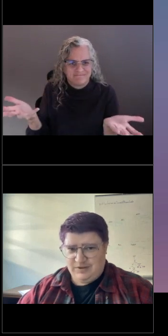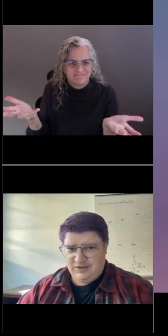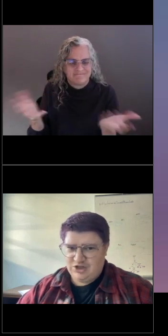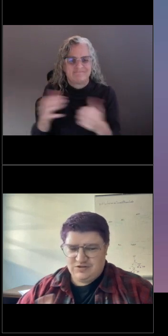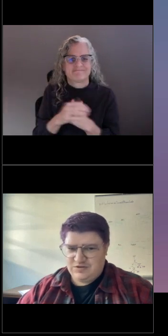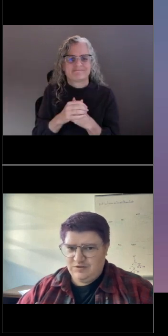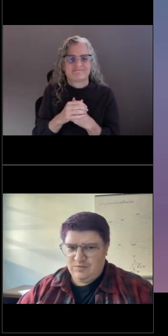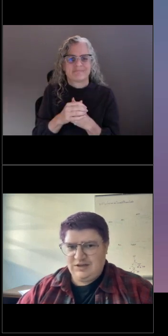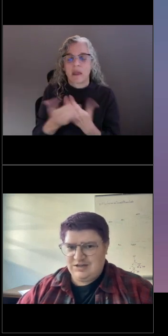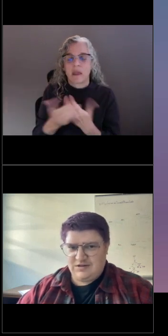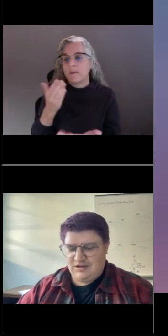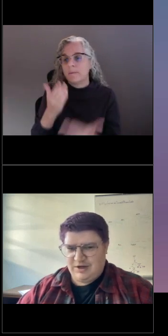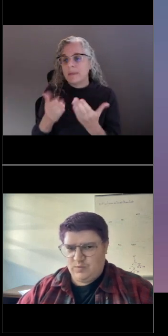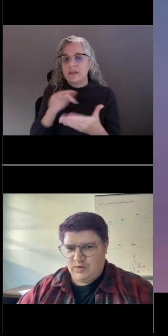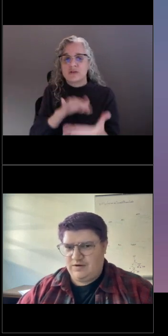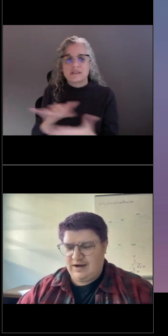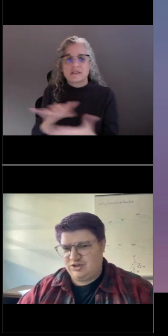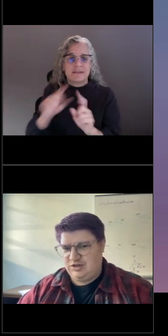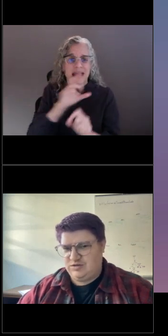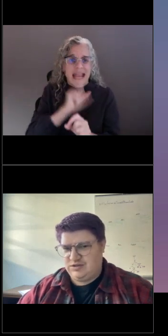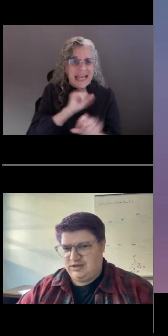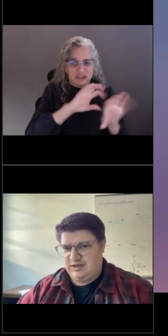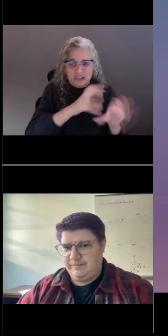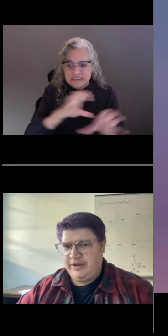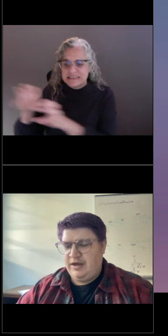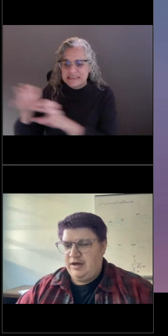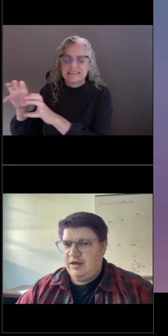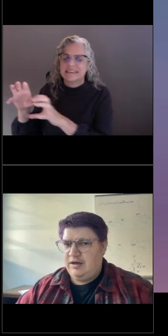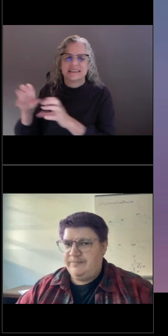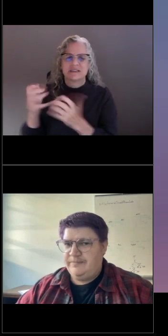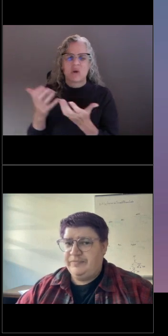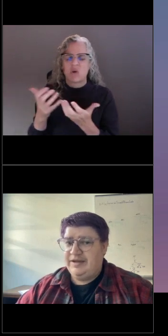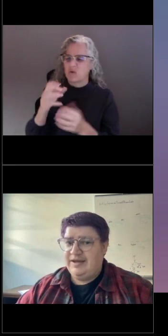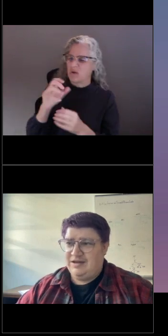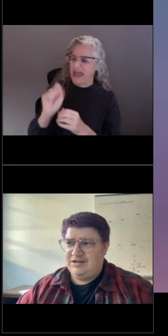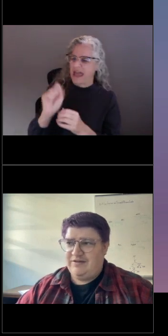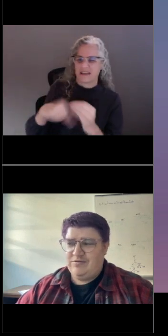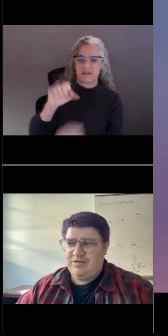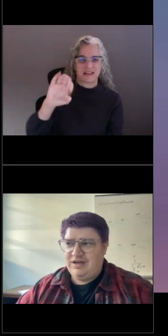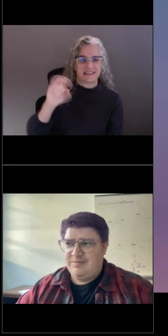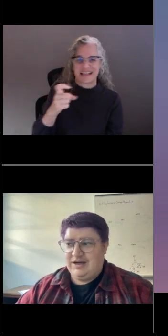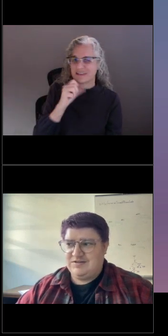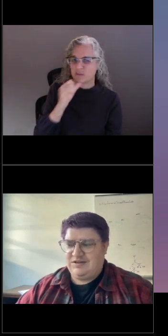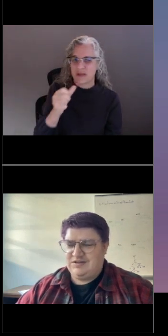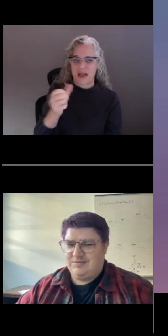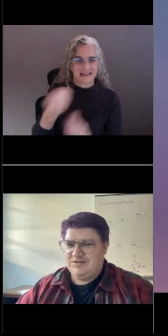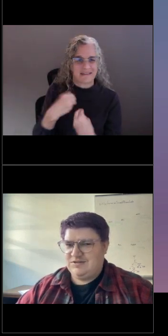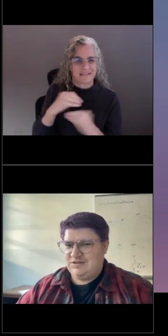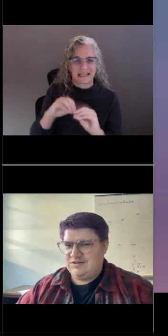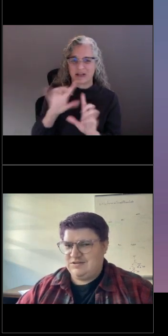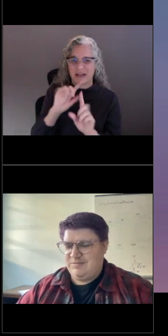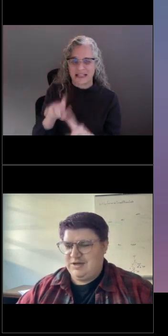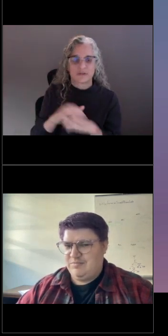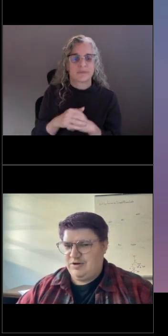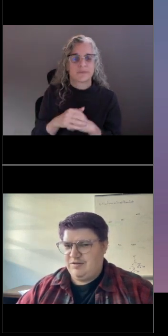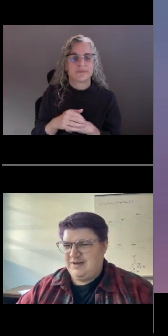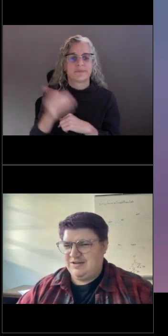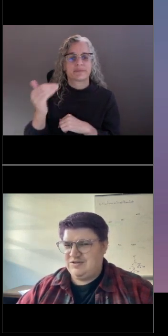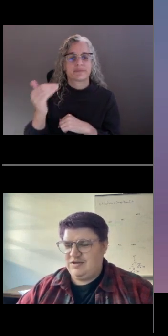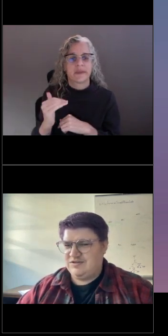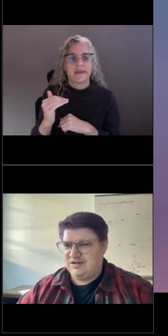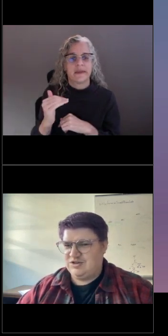striated population. So you really need to think about what you're actually interested in. And if you're thinking about asking somebody's sex assignment at